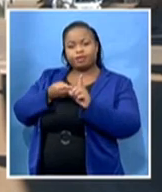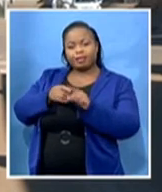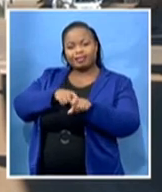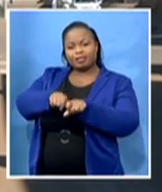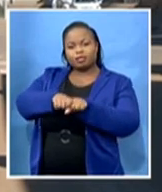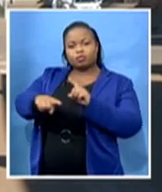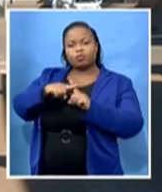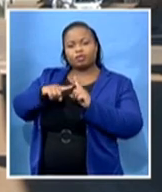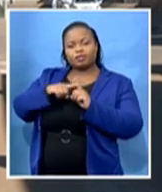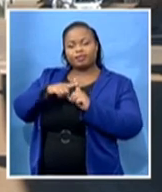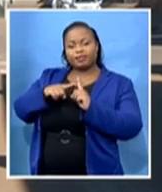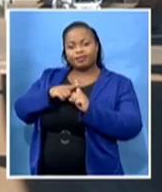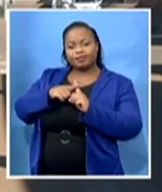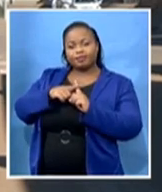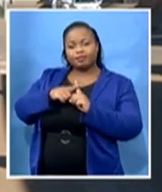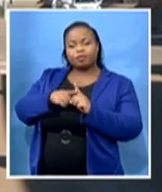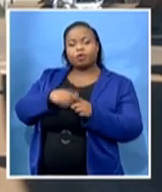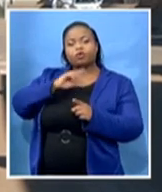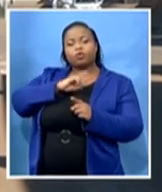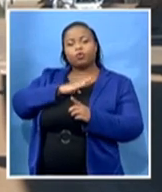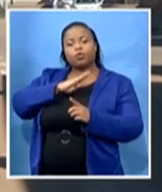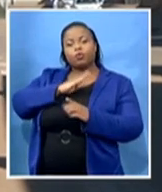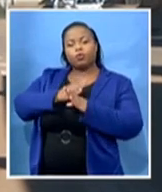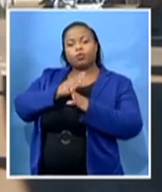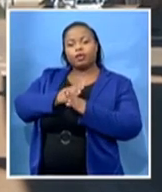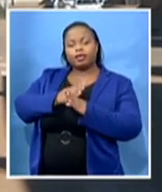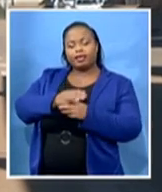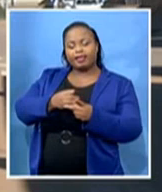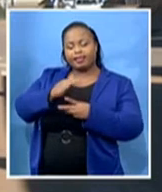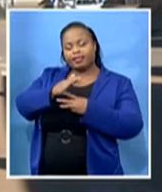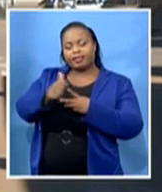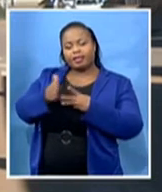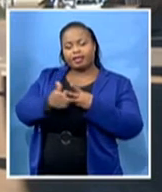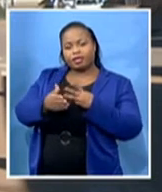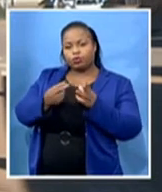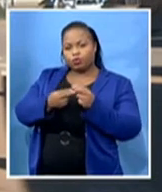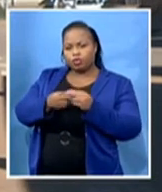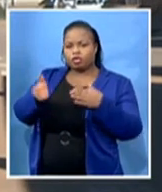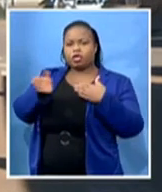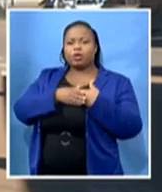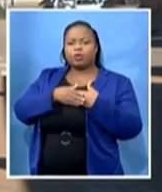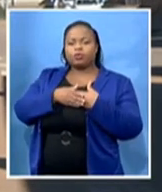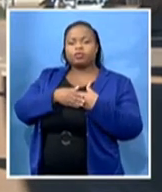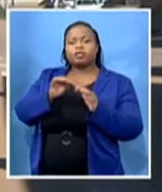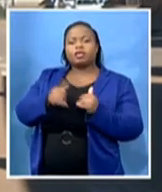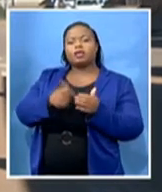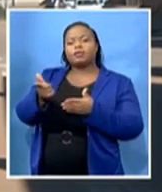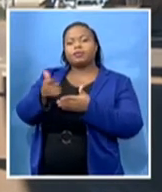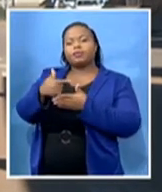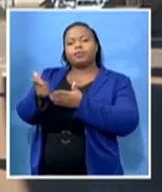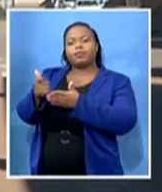for COVID-19 at this very facility will be closed for decontamination. Those units are